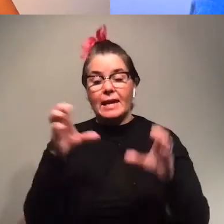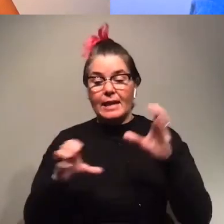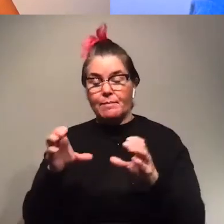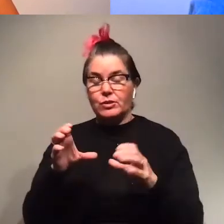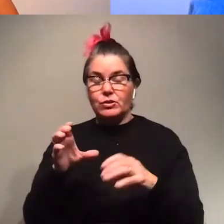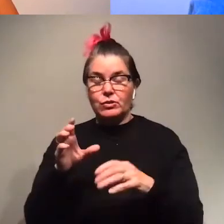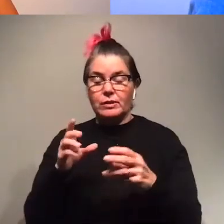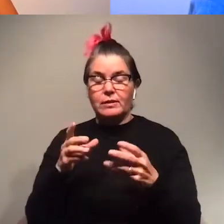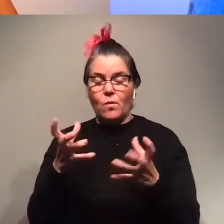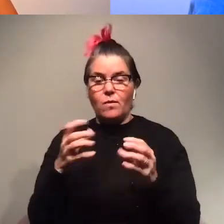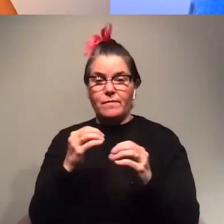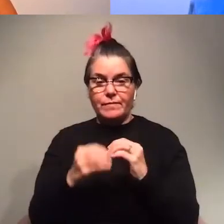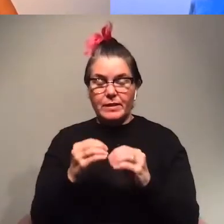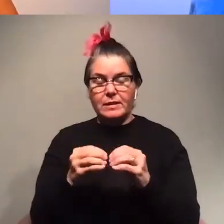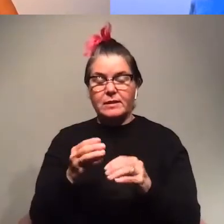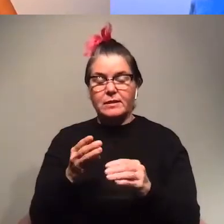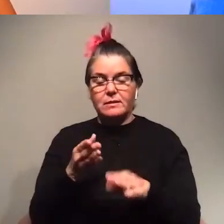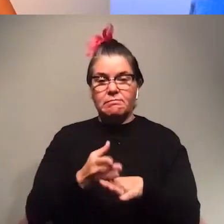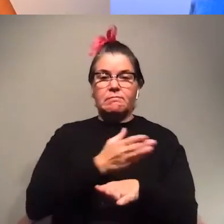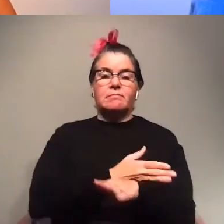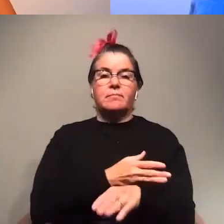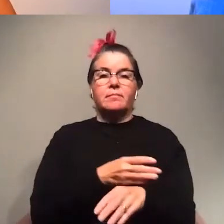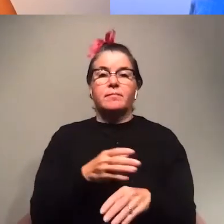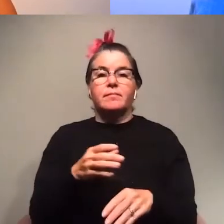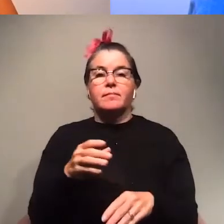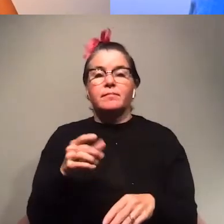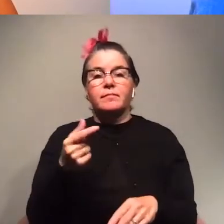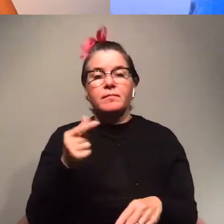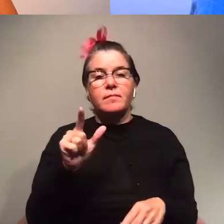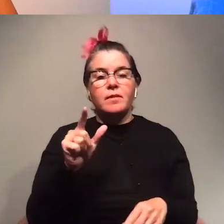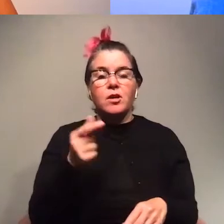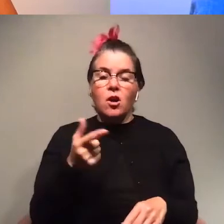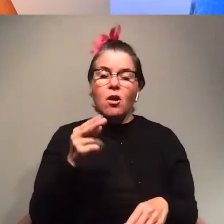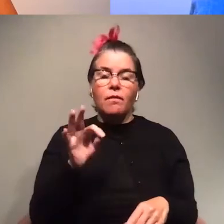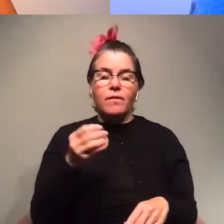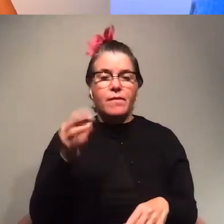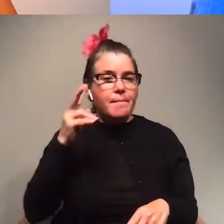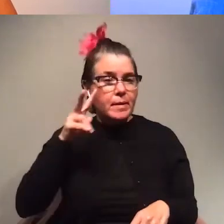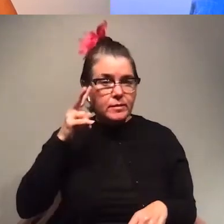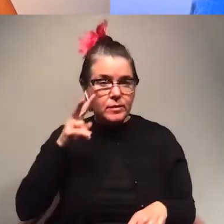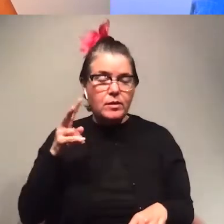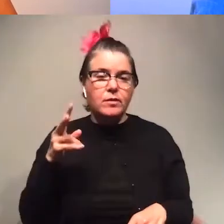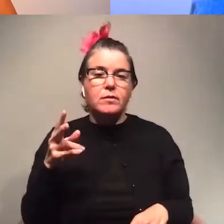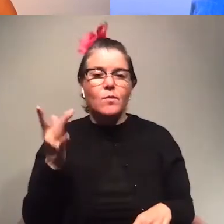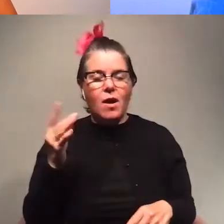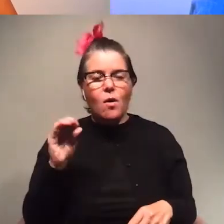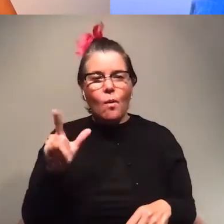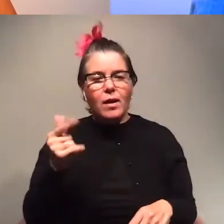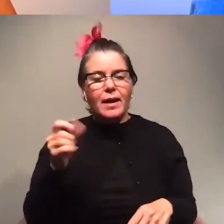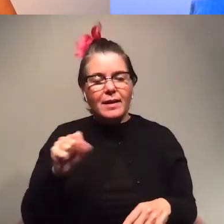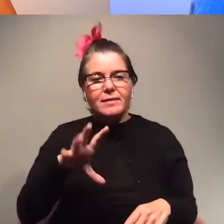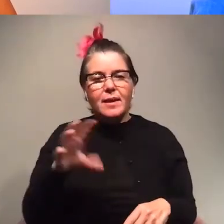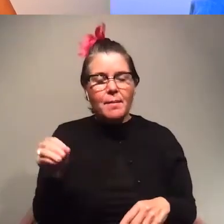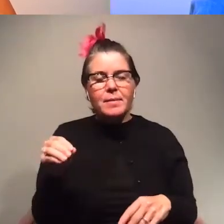to fix or remediate. I think the Gulf of Mexico, because of all of those like oil and gas companies